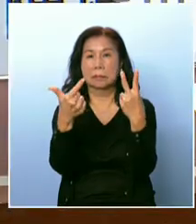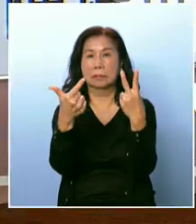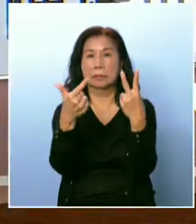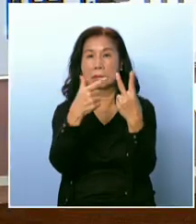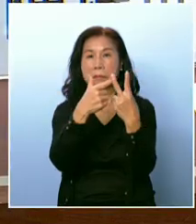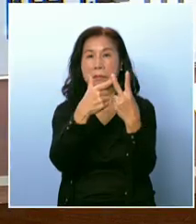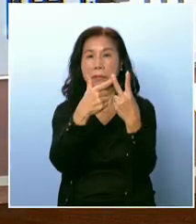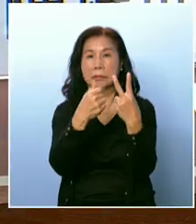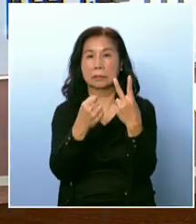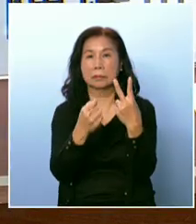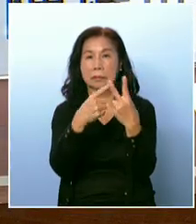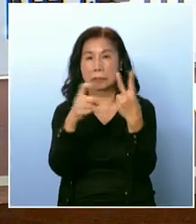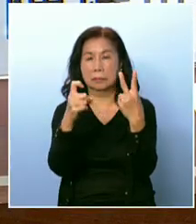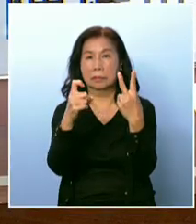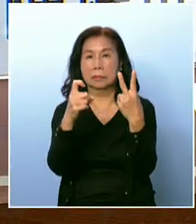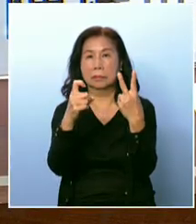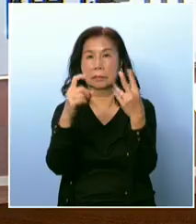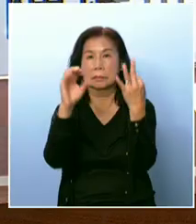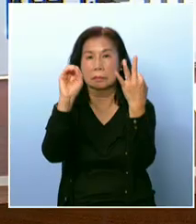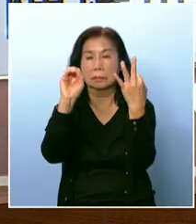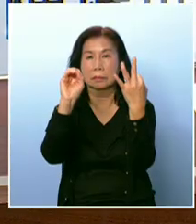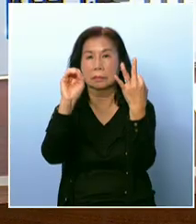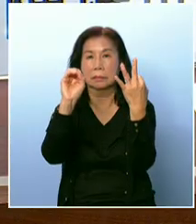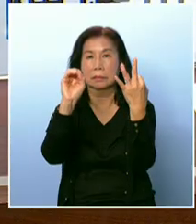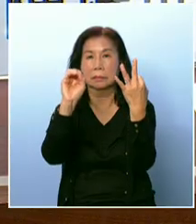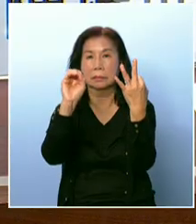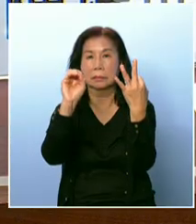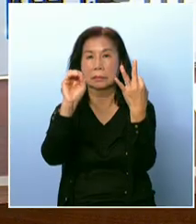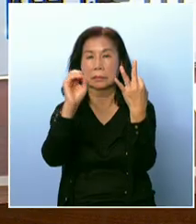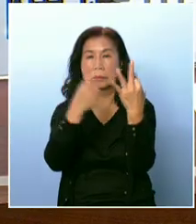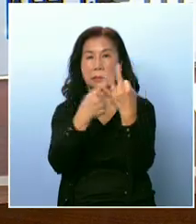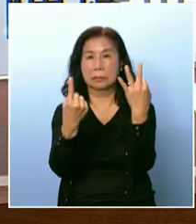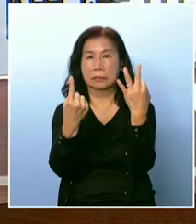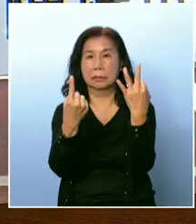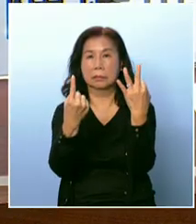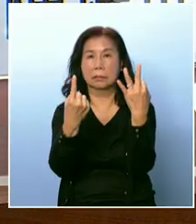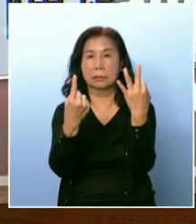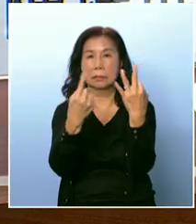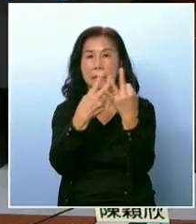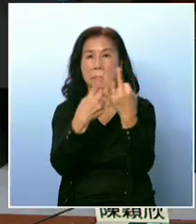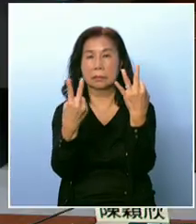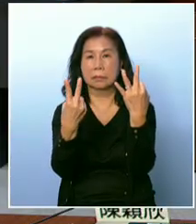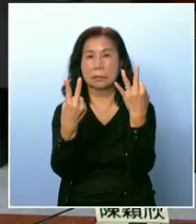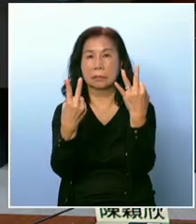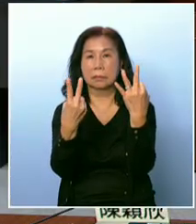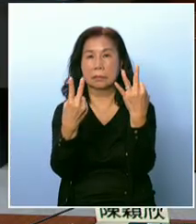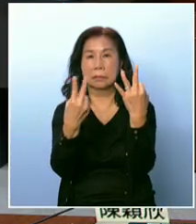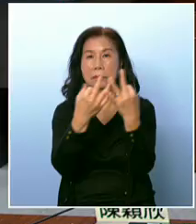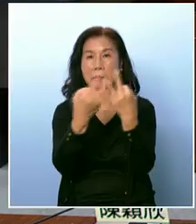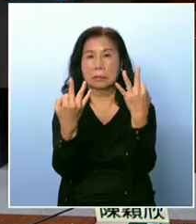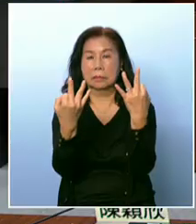27, 28, 29, 30, 31,